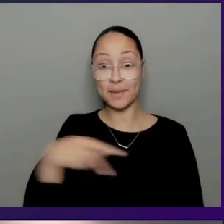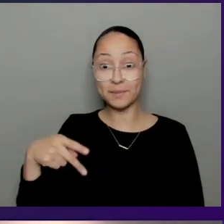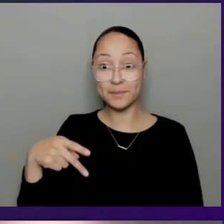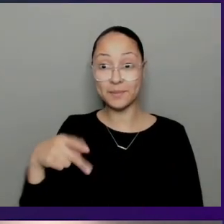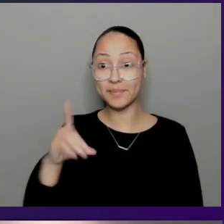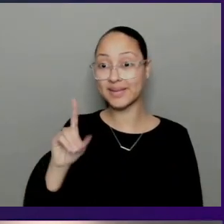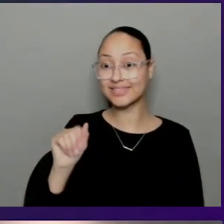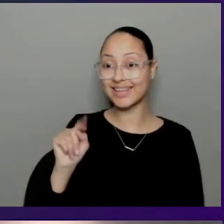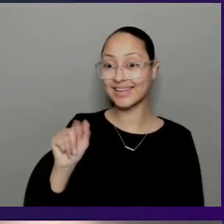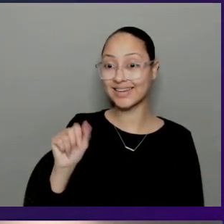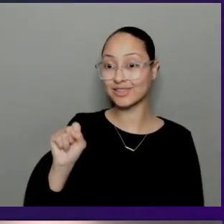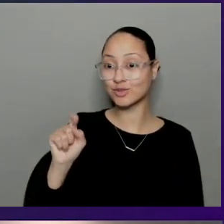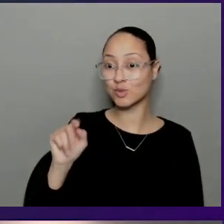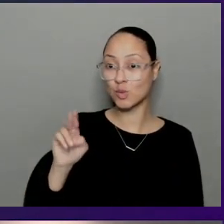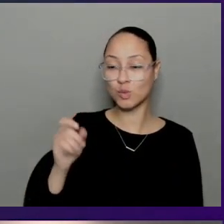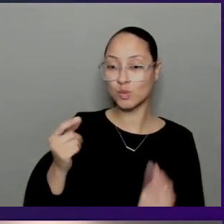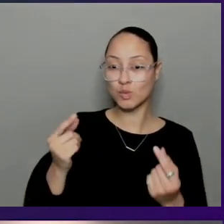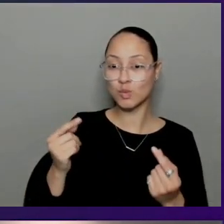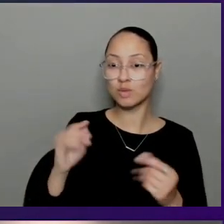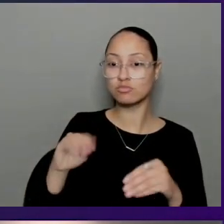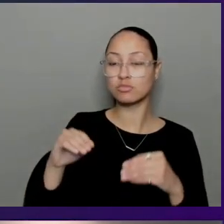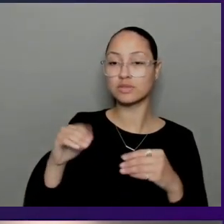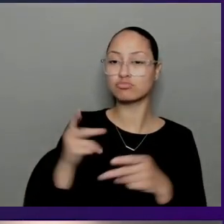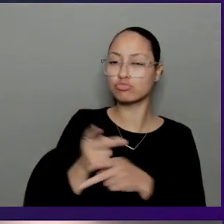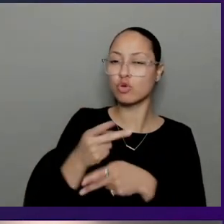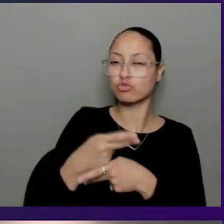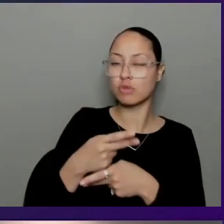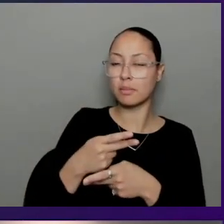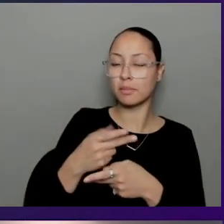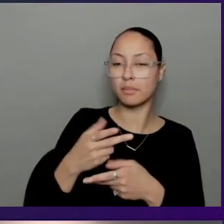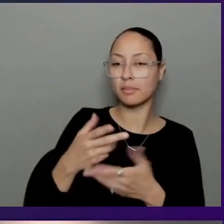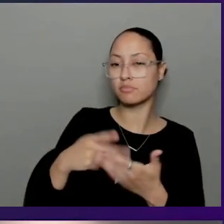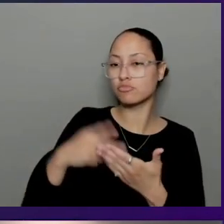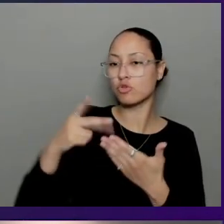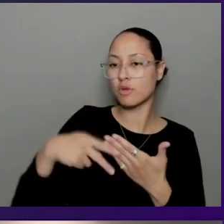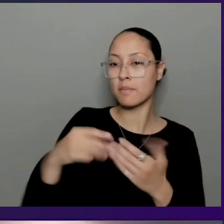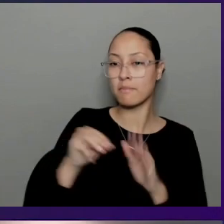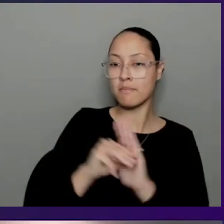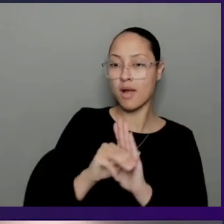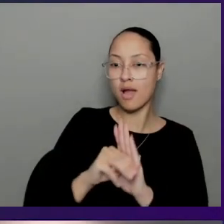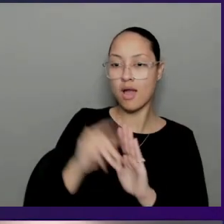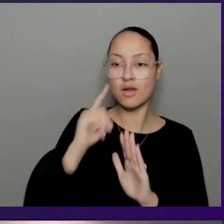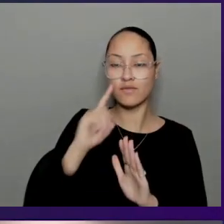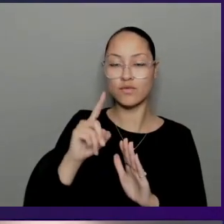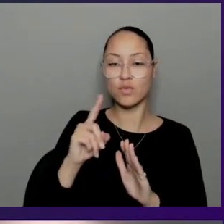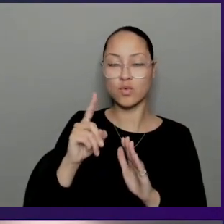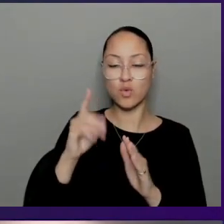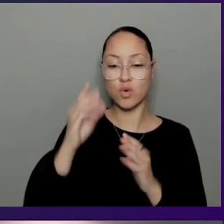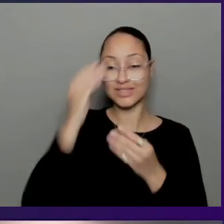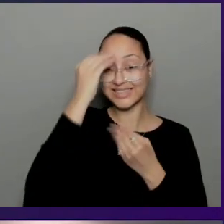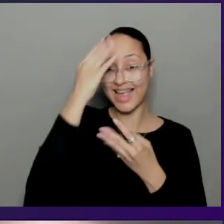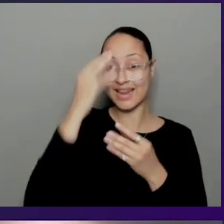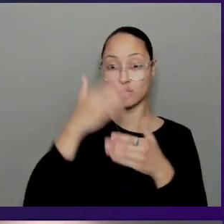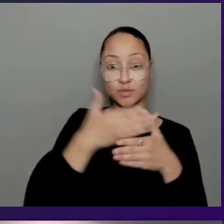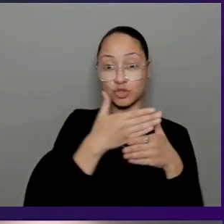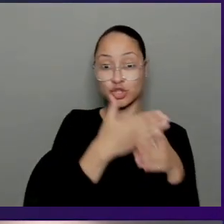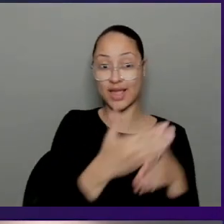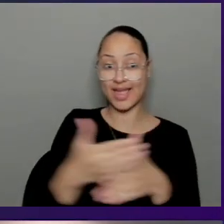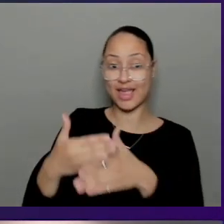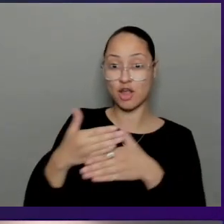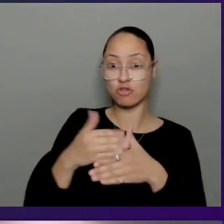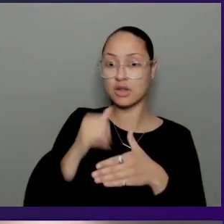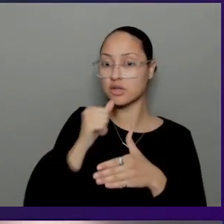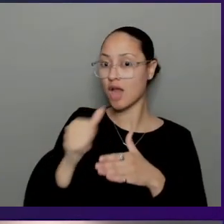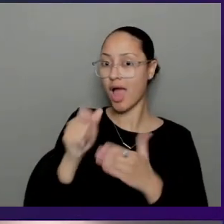a programming model for using shared and distributed data without writing additional code for both